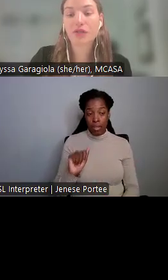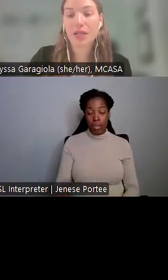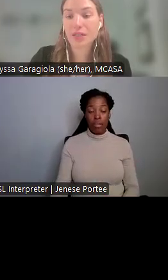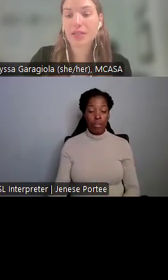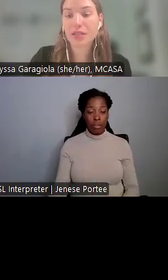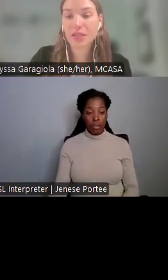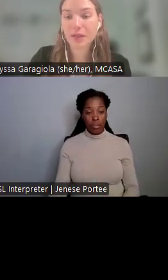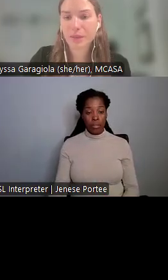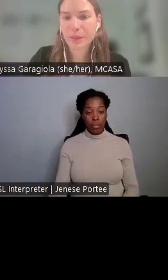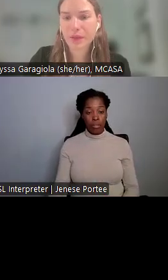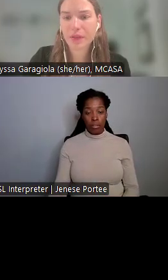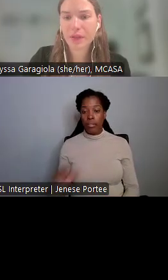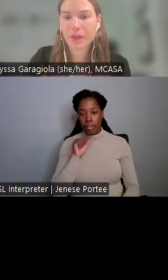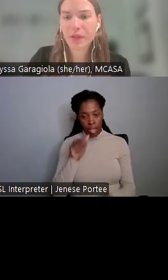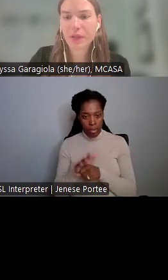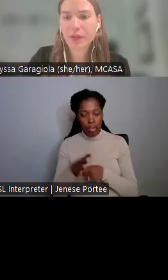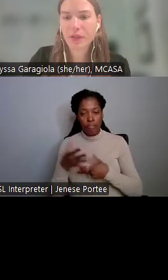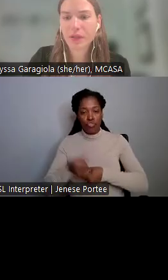lack of trust in the system.